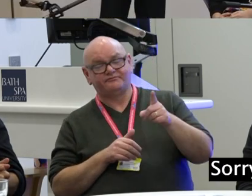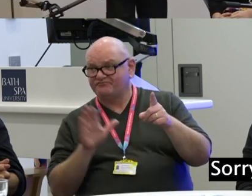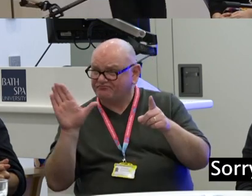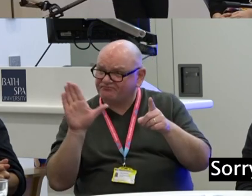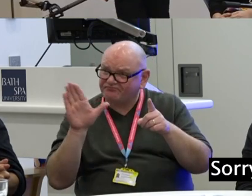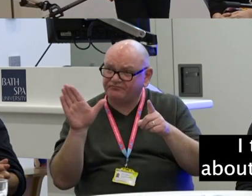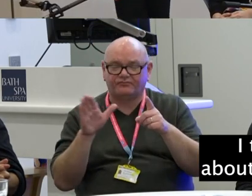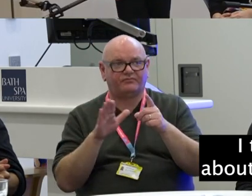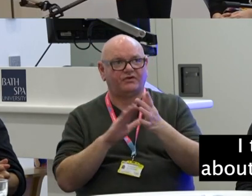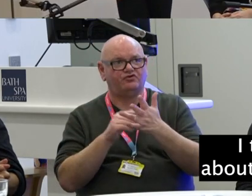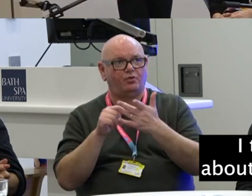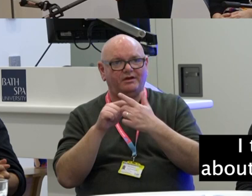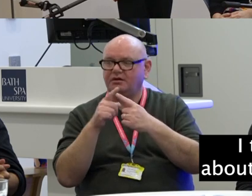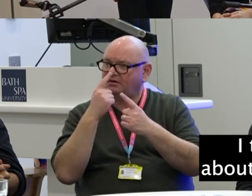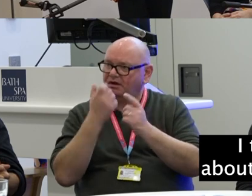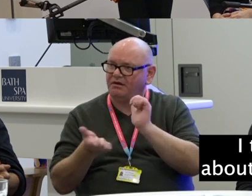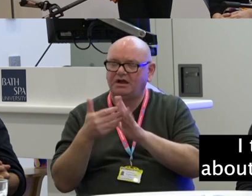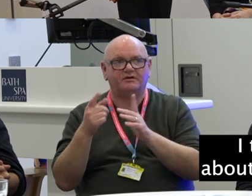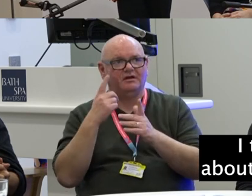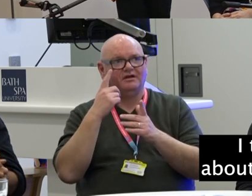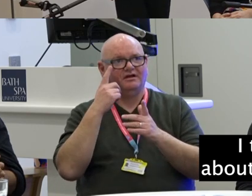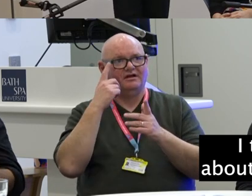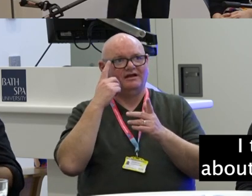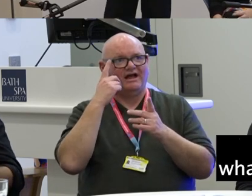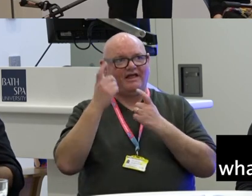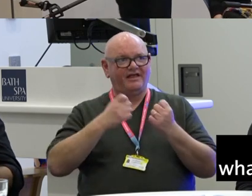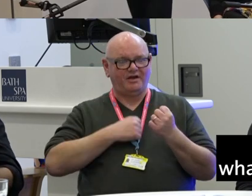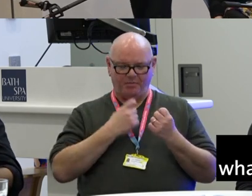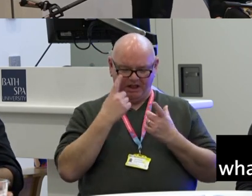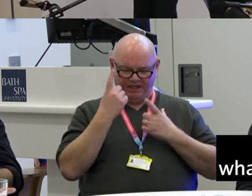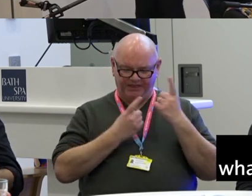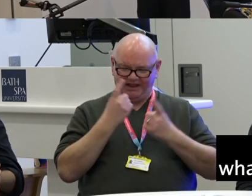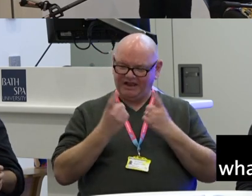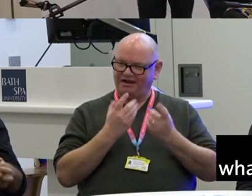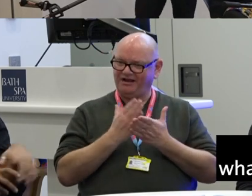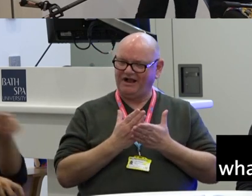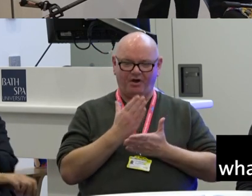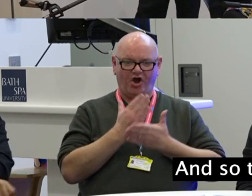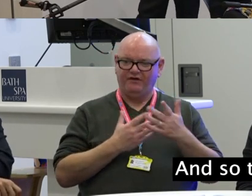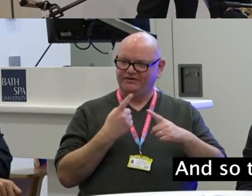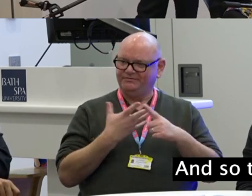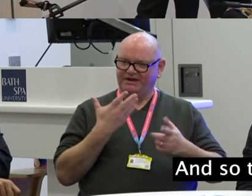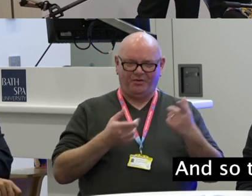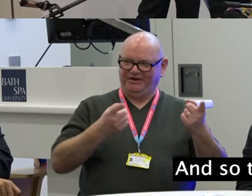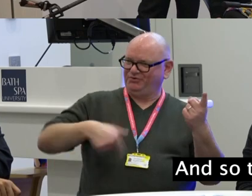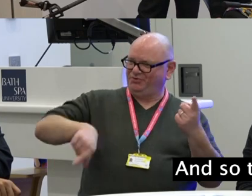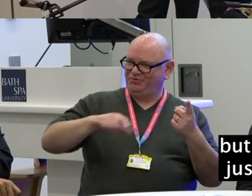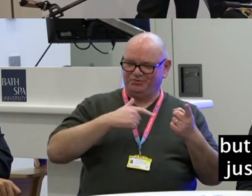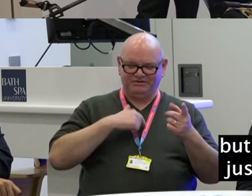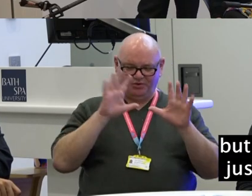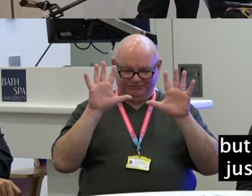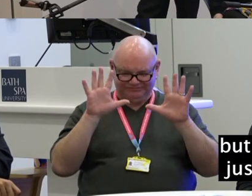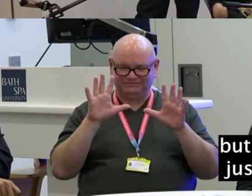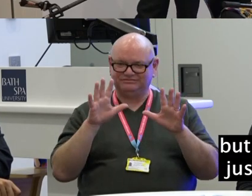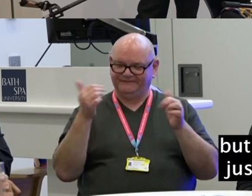I'll quickly go. I think my thoughts form about half the speed of you guys. You're all amazing, what you're coming up with. So this is a half-formed thought, but I think